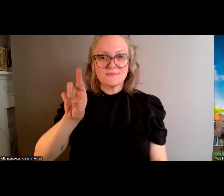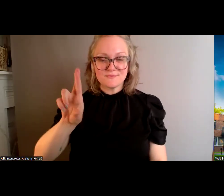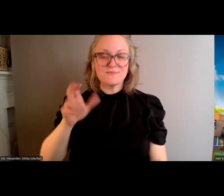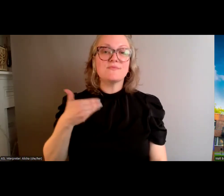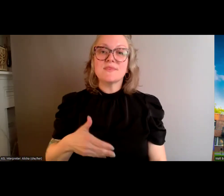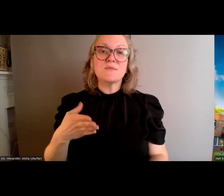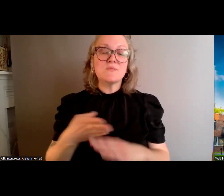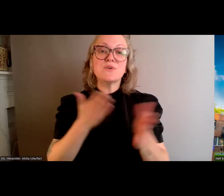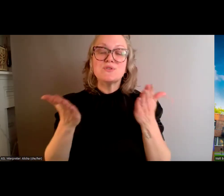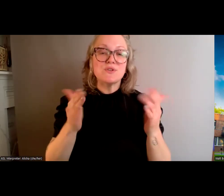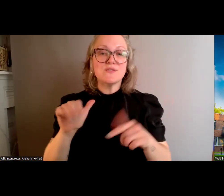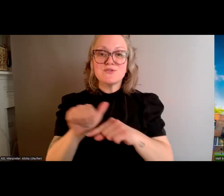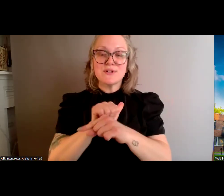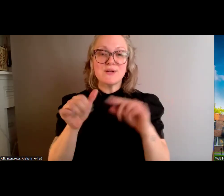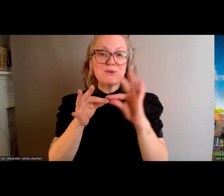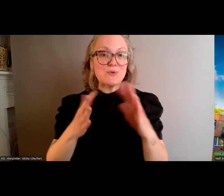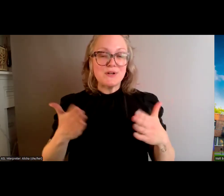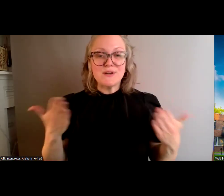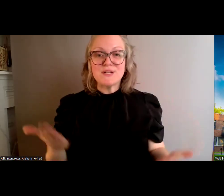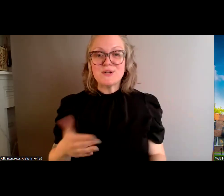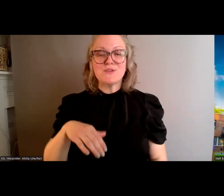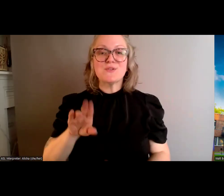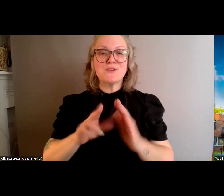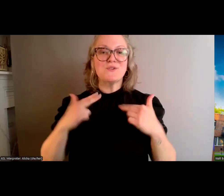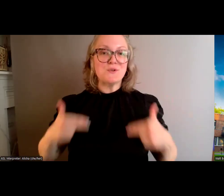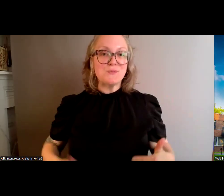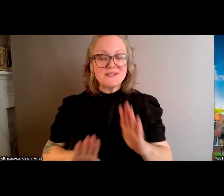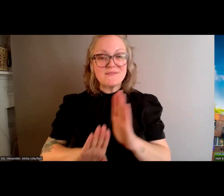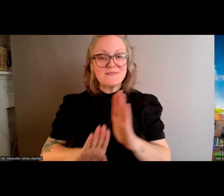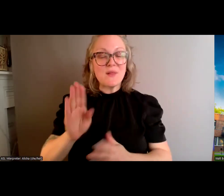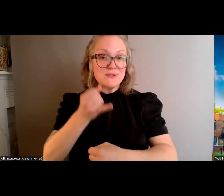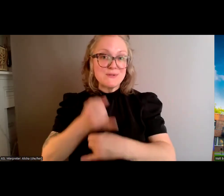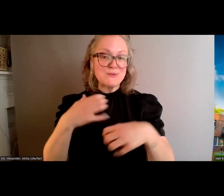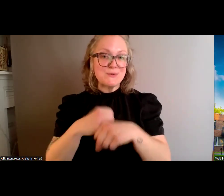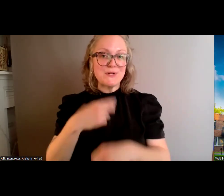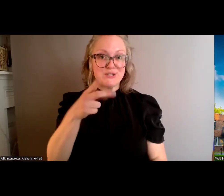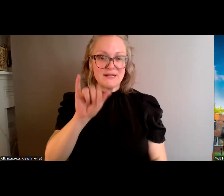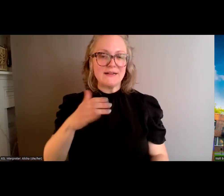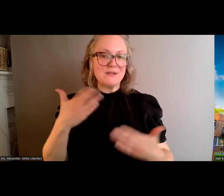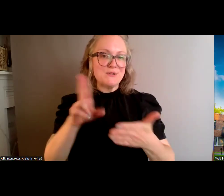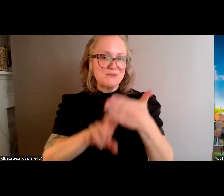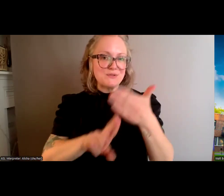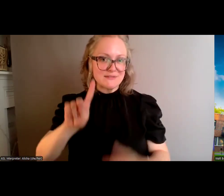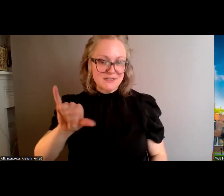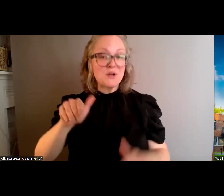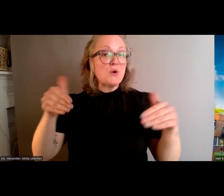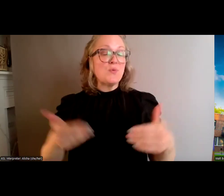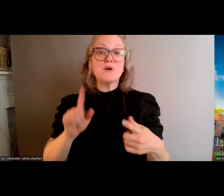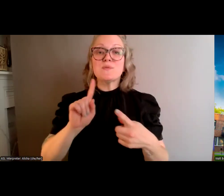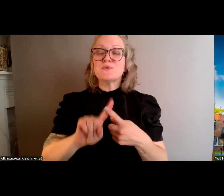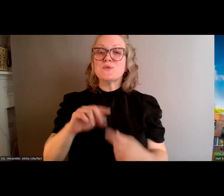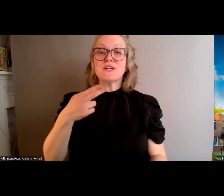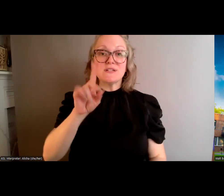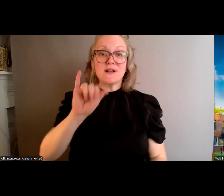at the Human Development Institute at the University of Kentucky. Welcome to the Human Development Institute's third spring seminar in